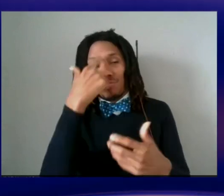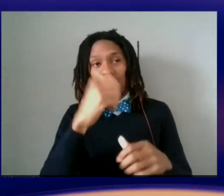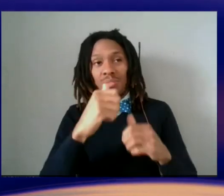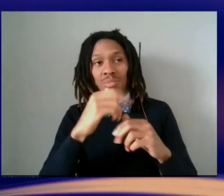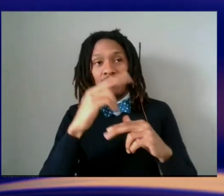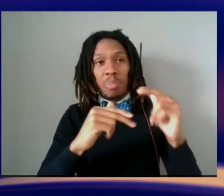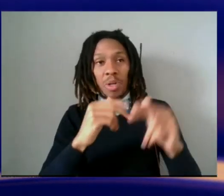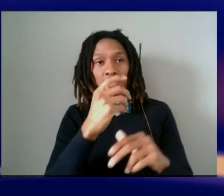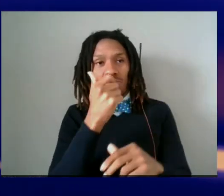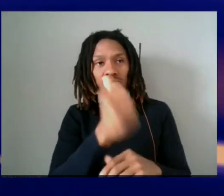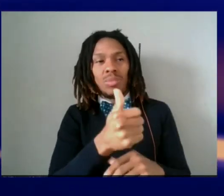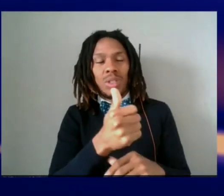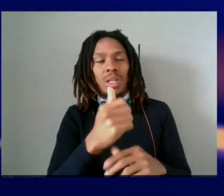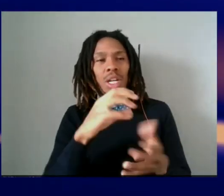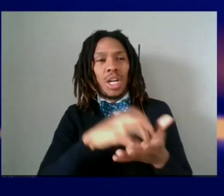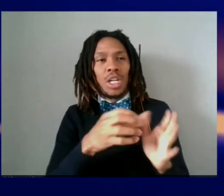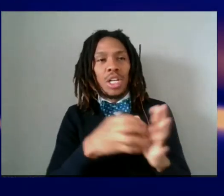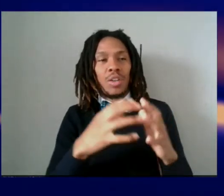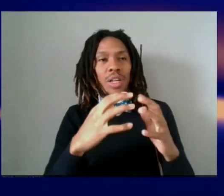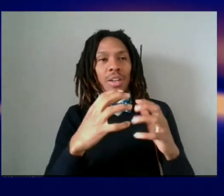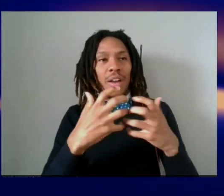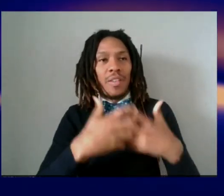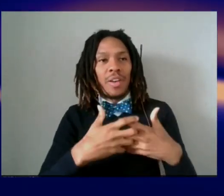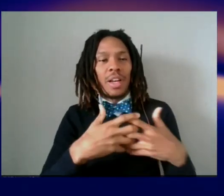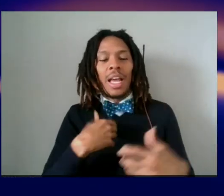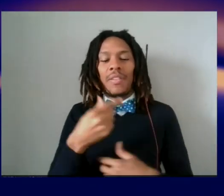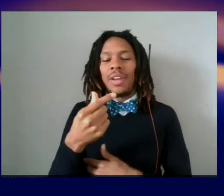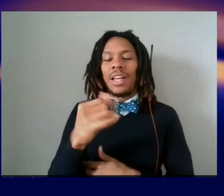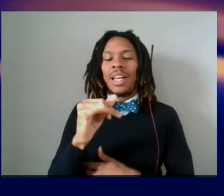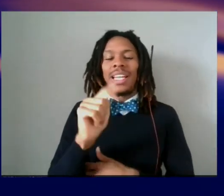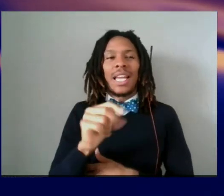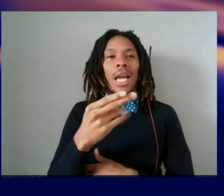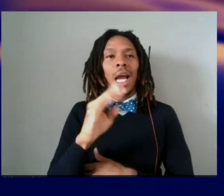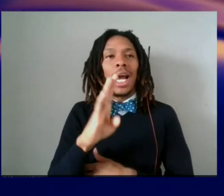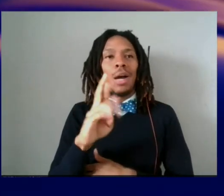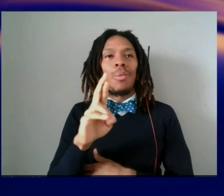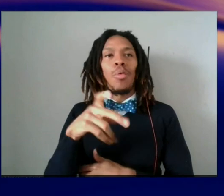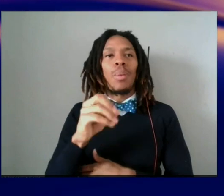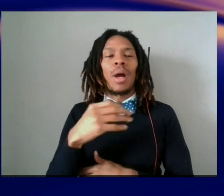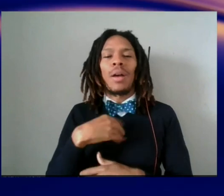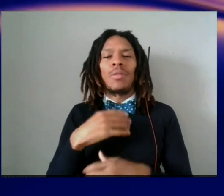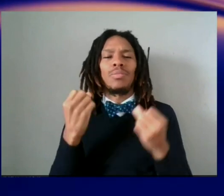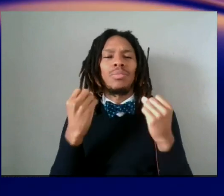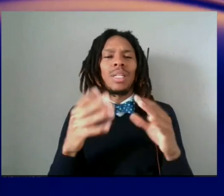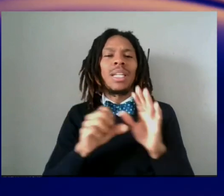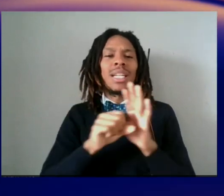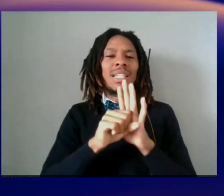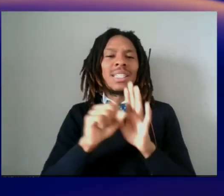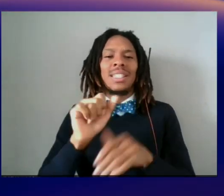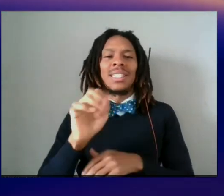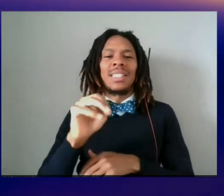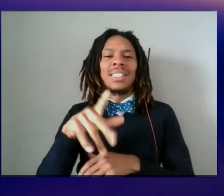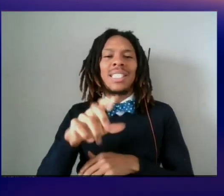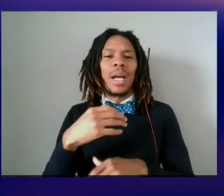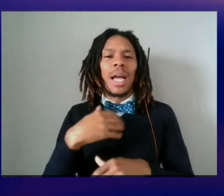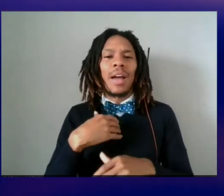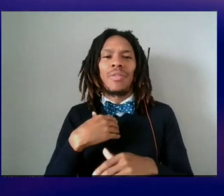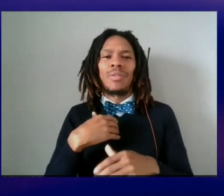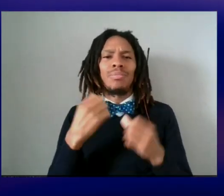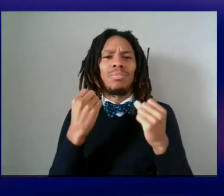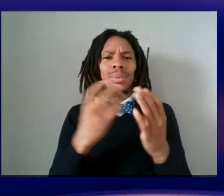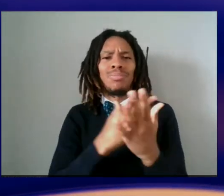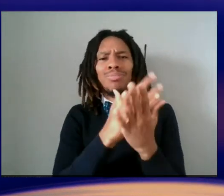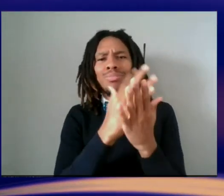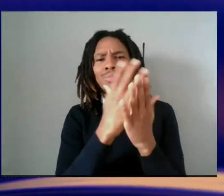a GitHub repo that has a ton of great samples. The entire functioning cookie factory is in there, so you can go build your own. You can extend that